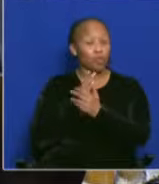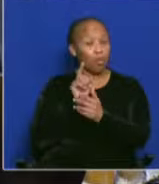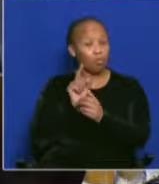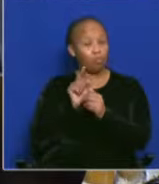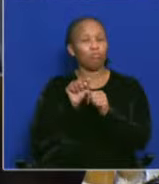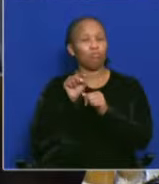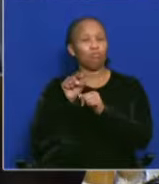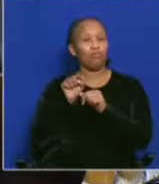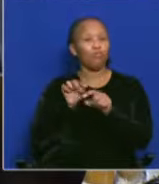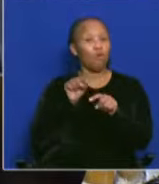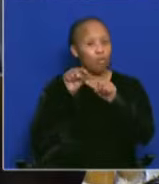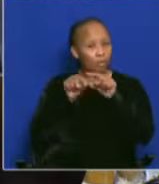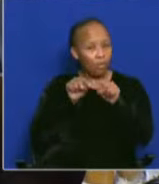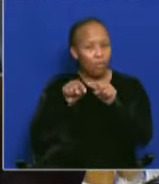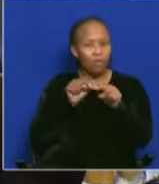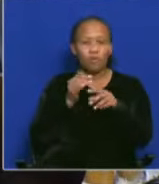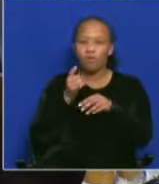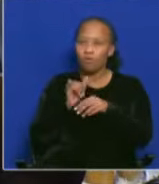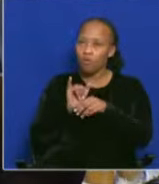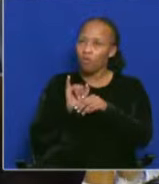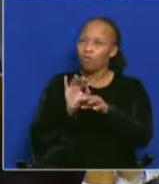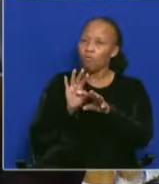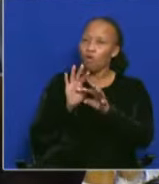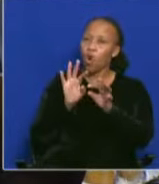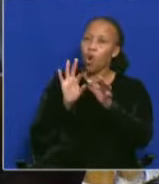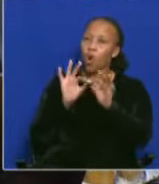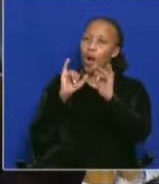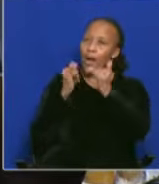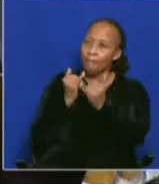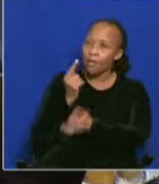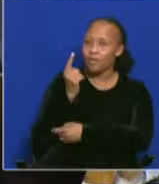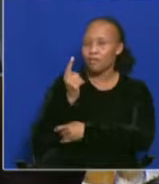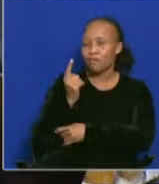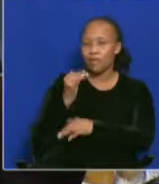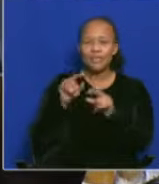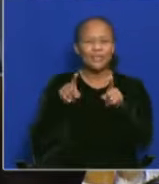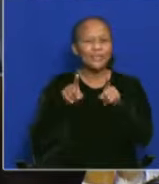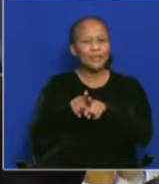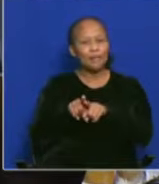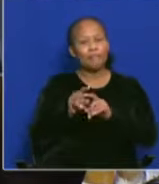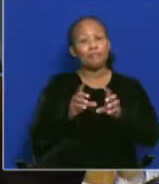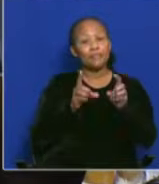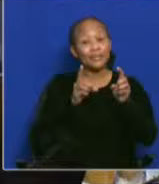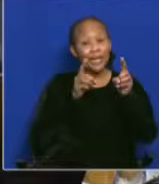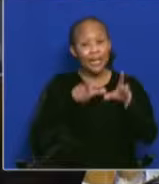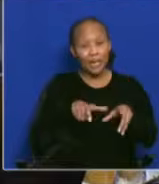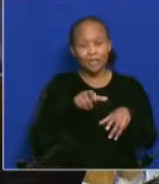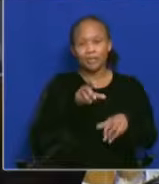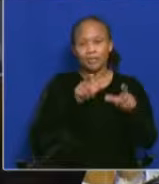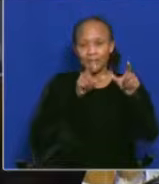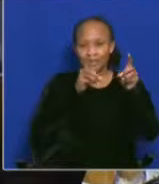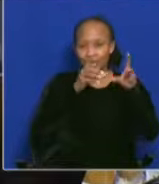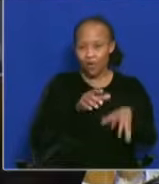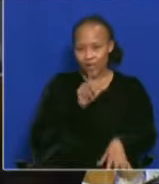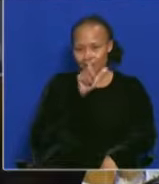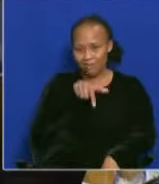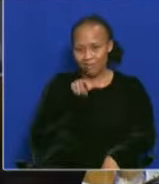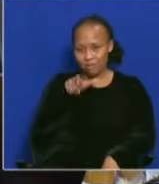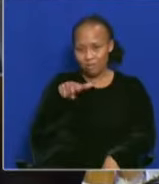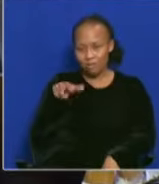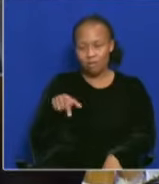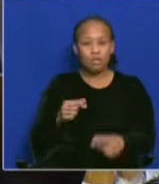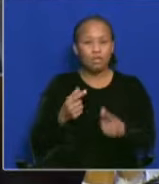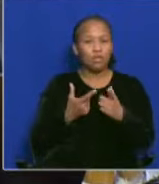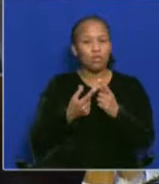of Carney Links. And then the directors who are engaged in, in that unlawful